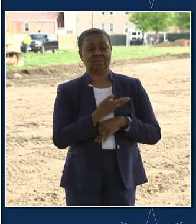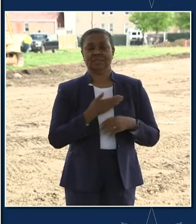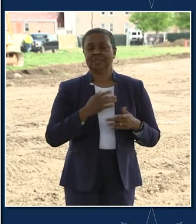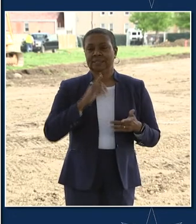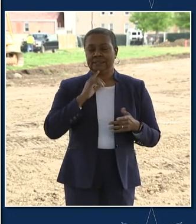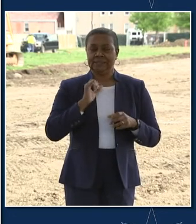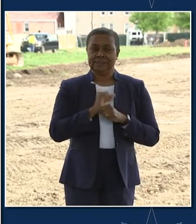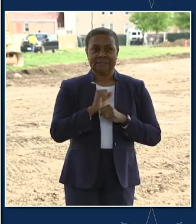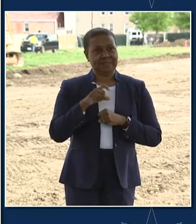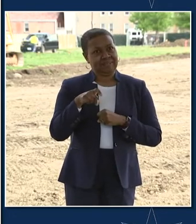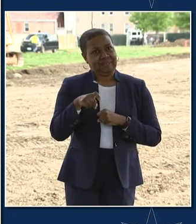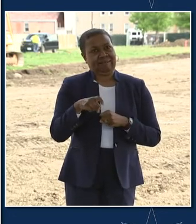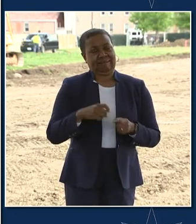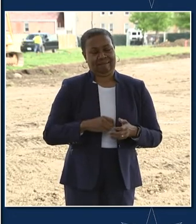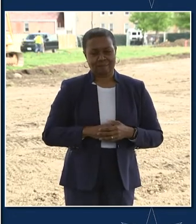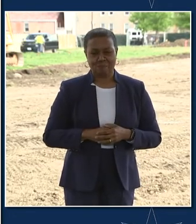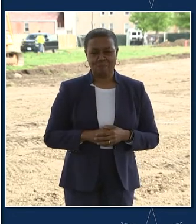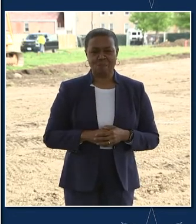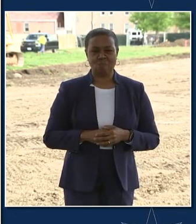was really in need.